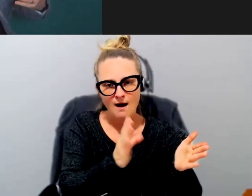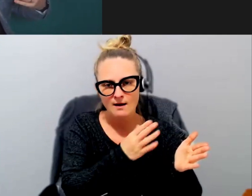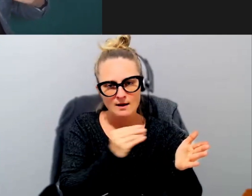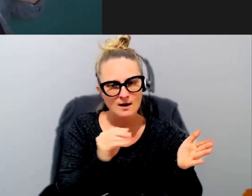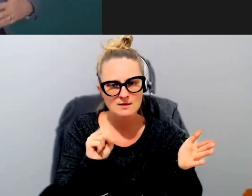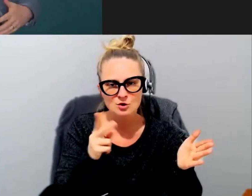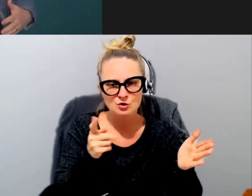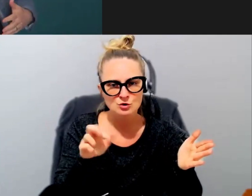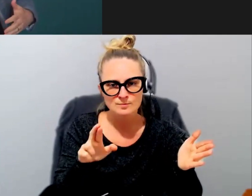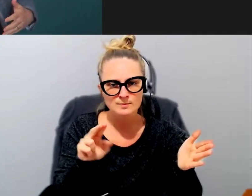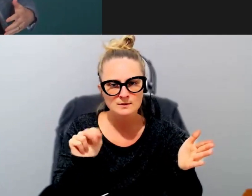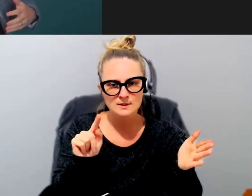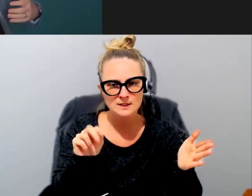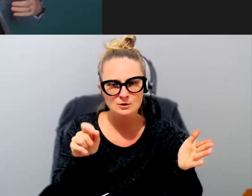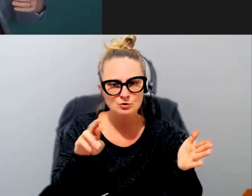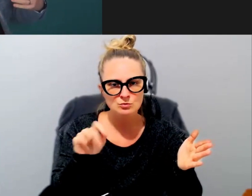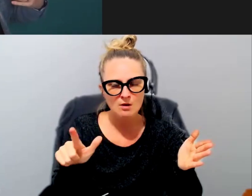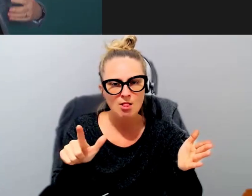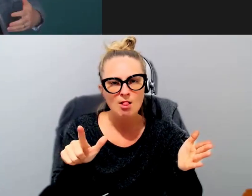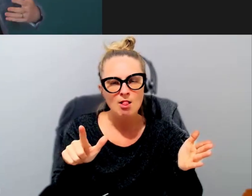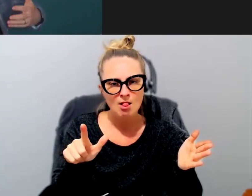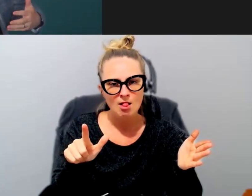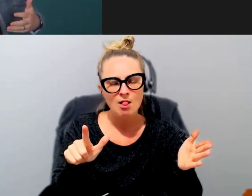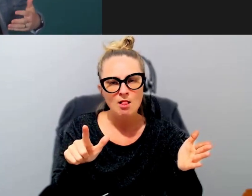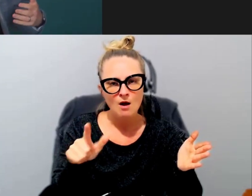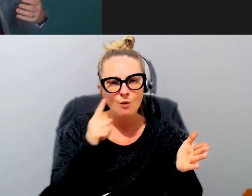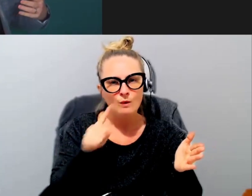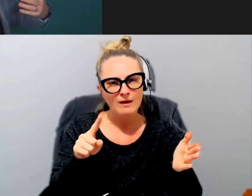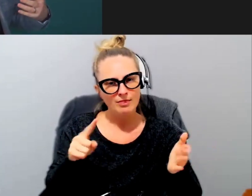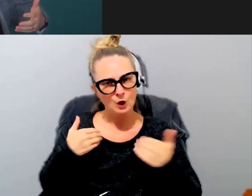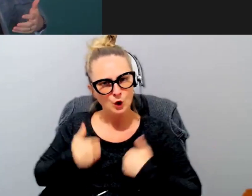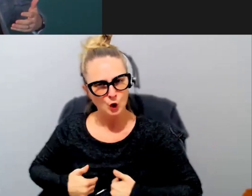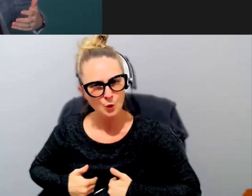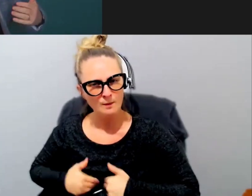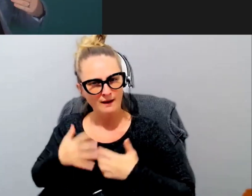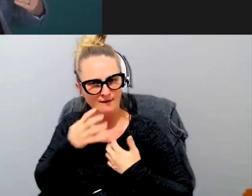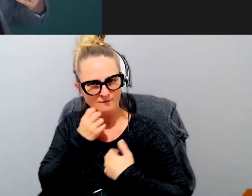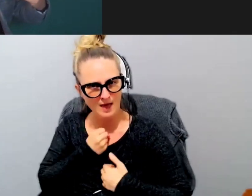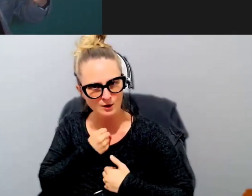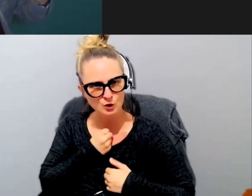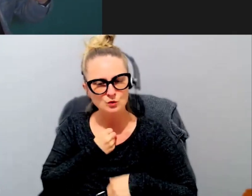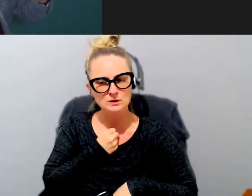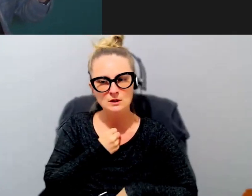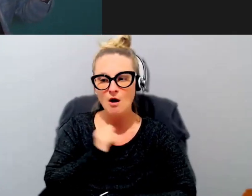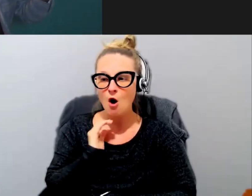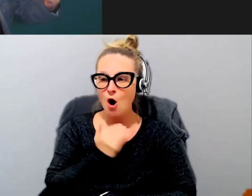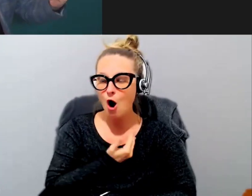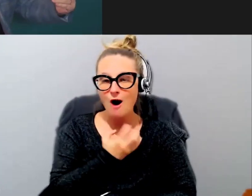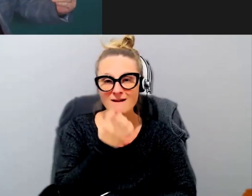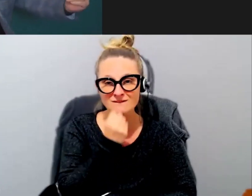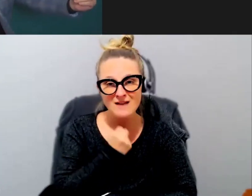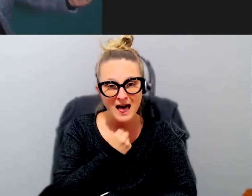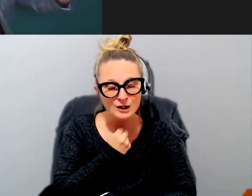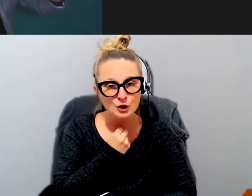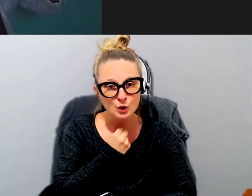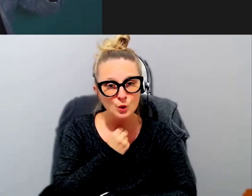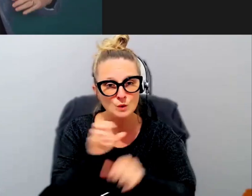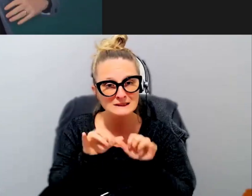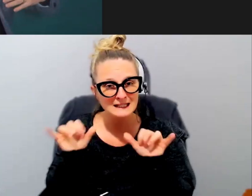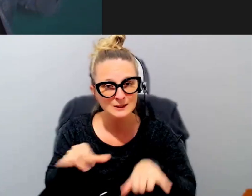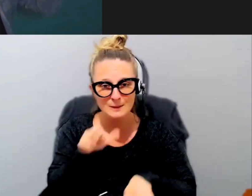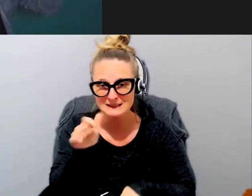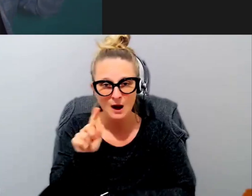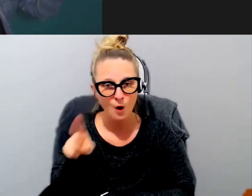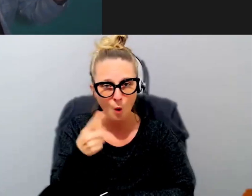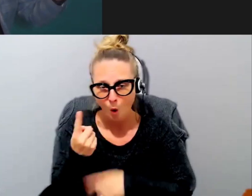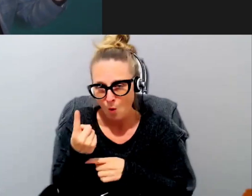it with humanistic values. So our value system is not solely informed